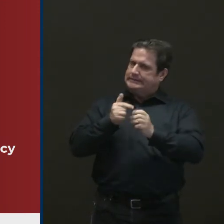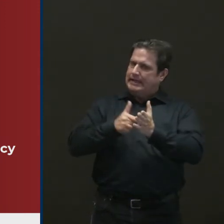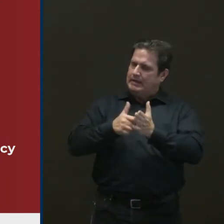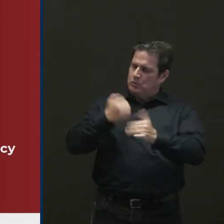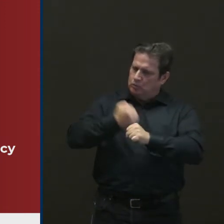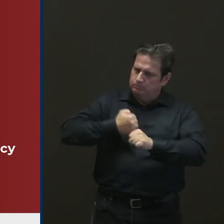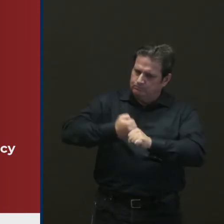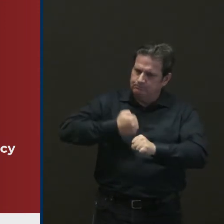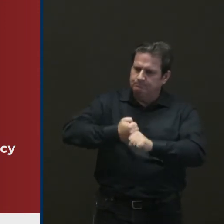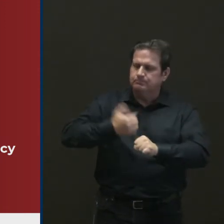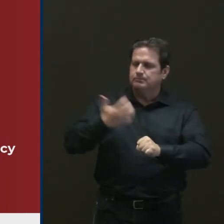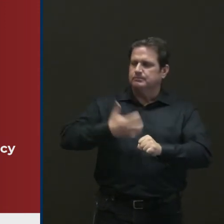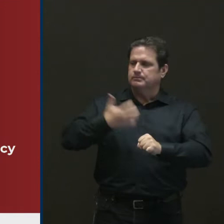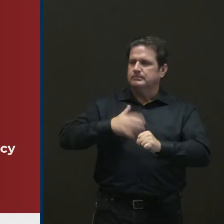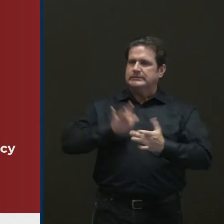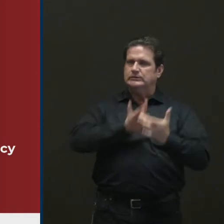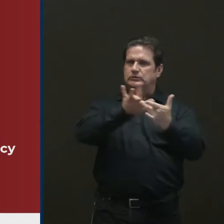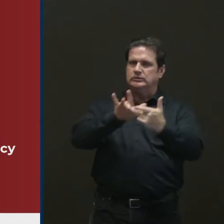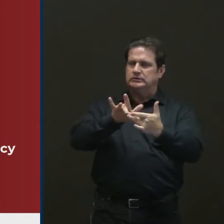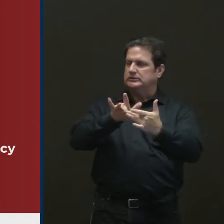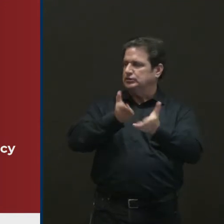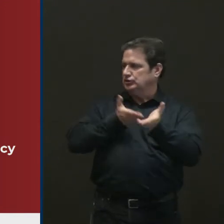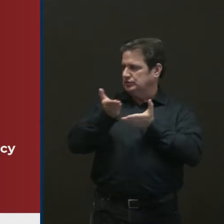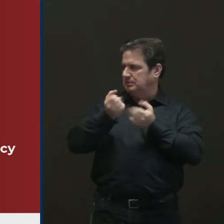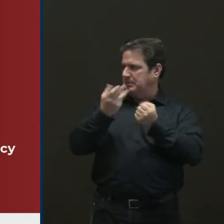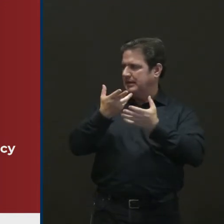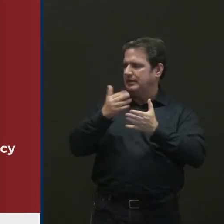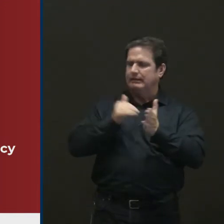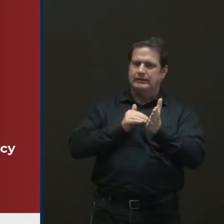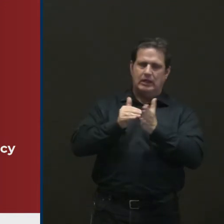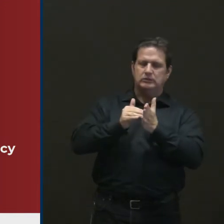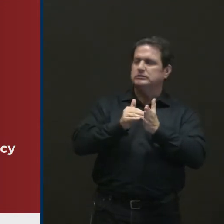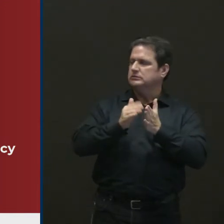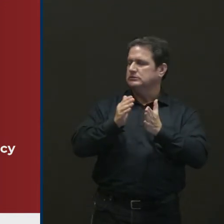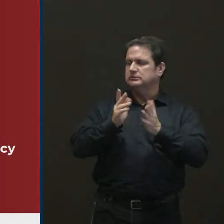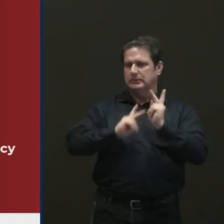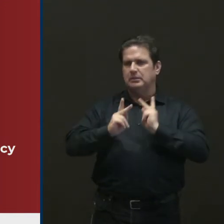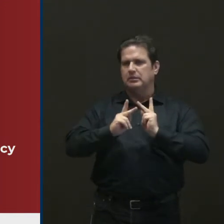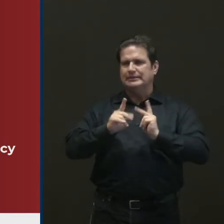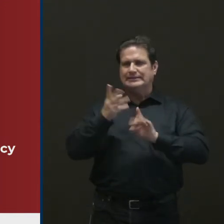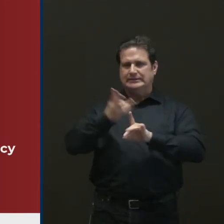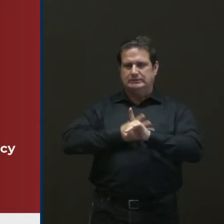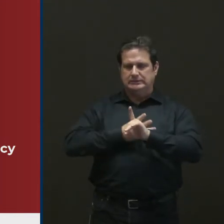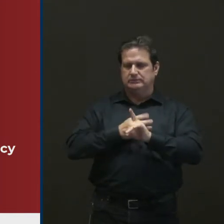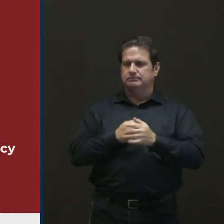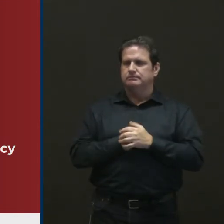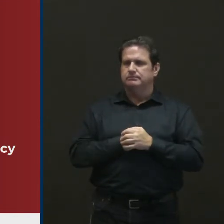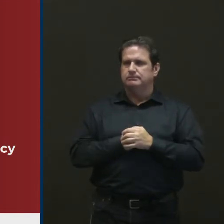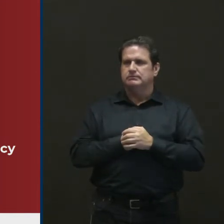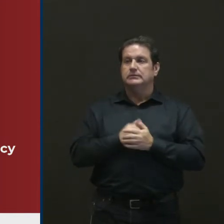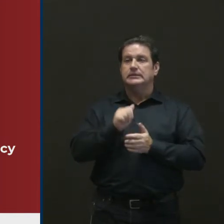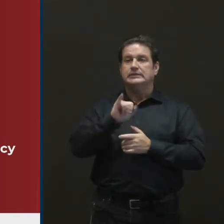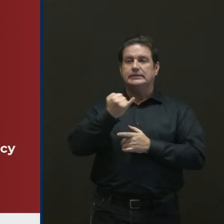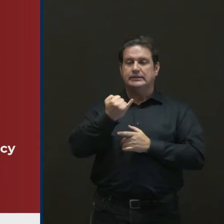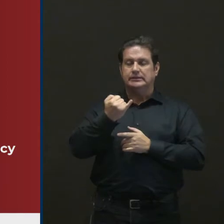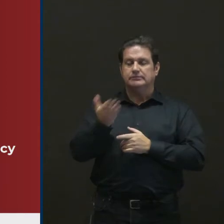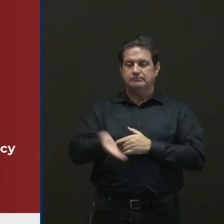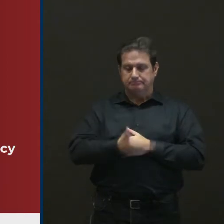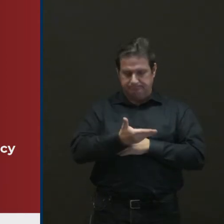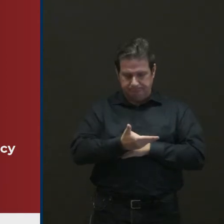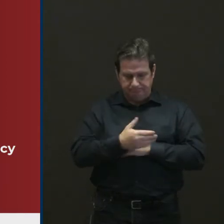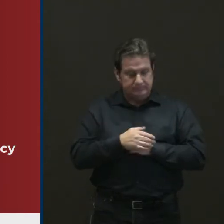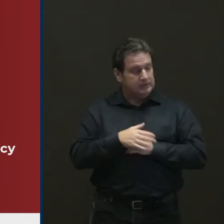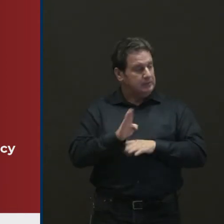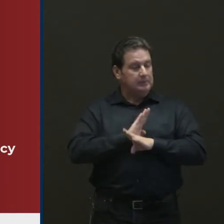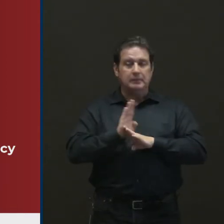with the outreach necessary to serve so many thousands of Delawareans over the last 6 months. AJ, I know you've been